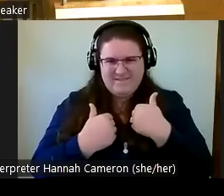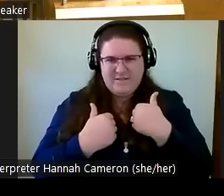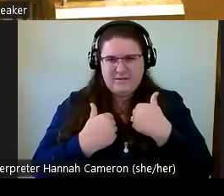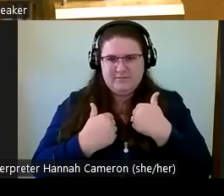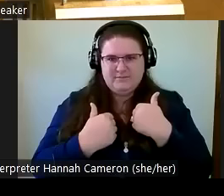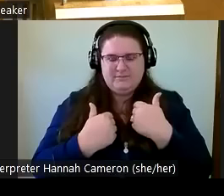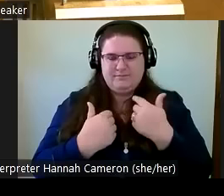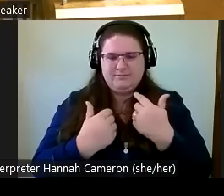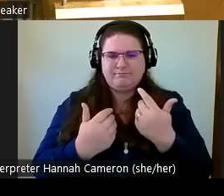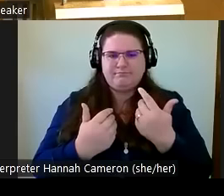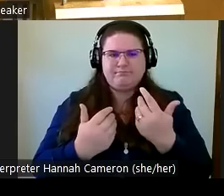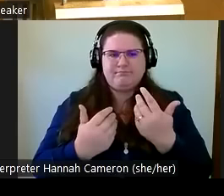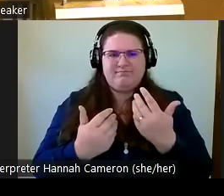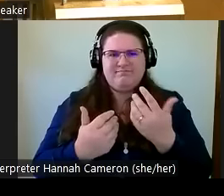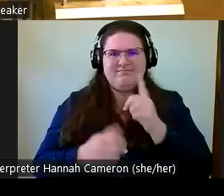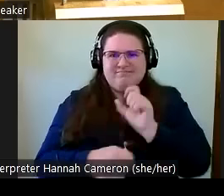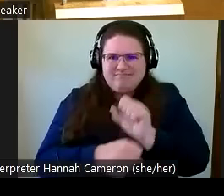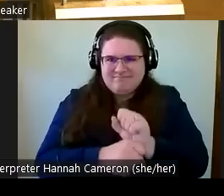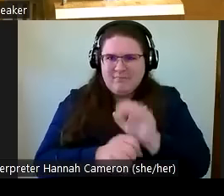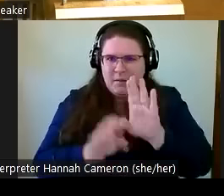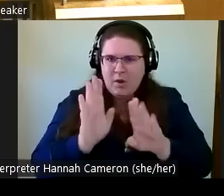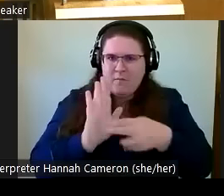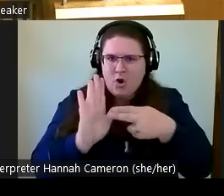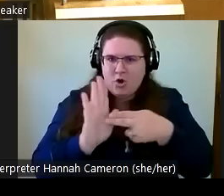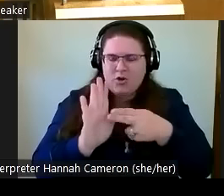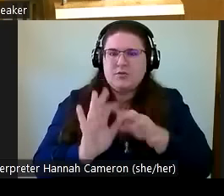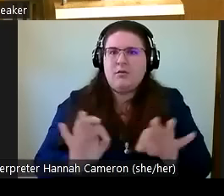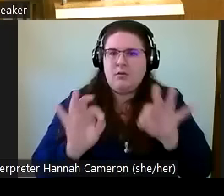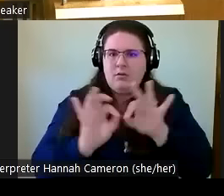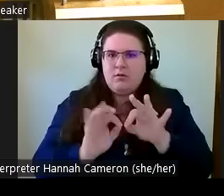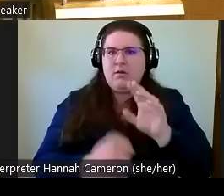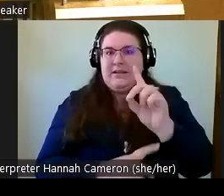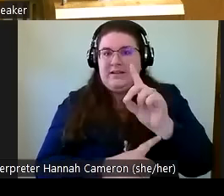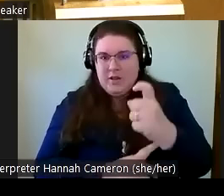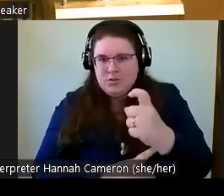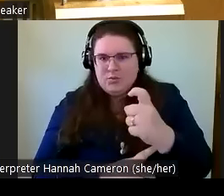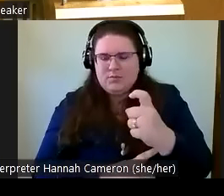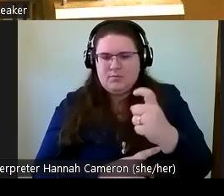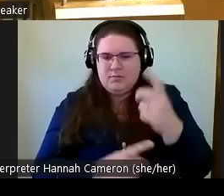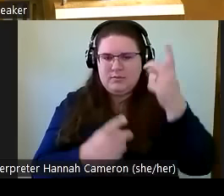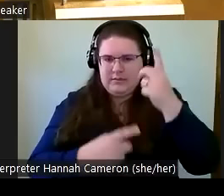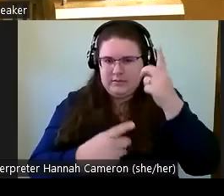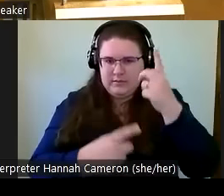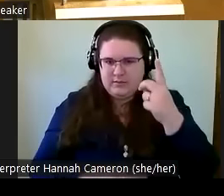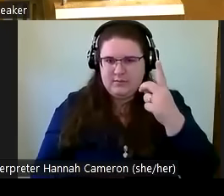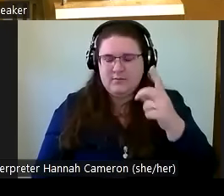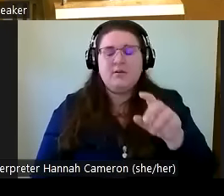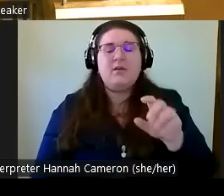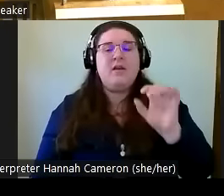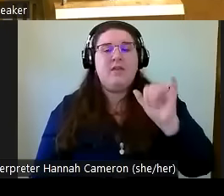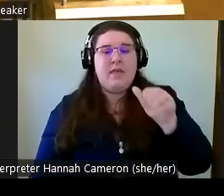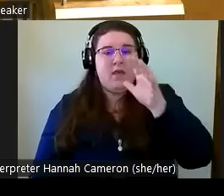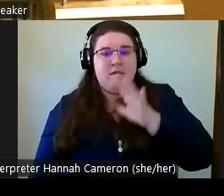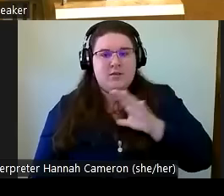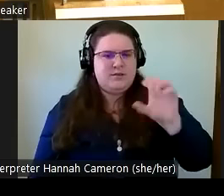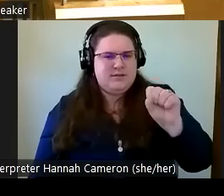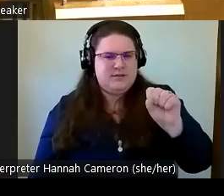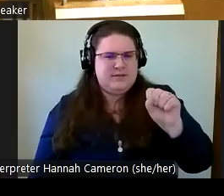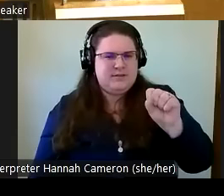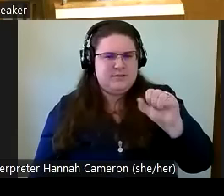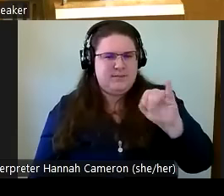conceptualization of the disease biomarkers. At the same time as Tanya Simuni's group published their paper, Gunter